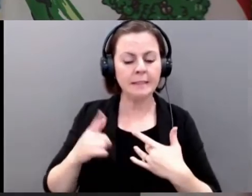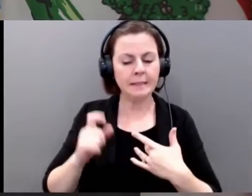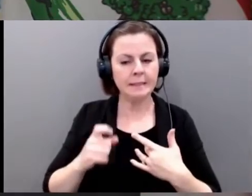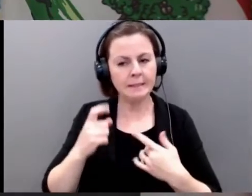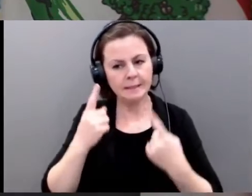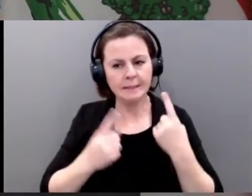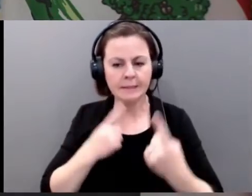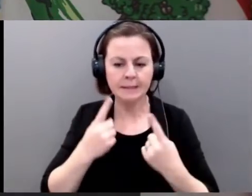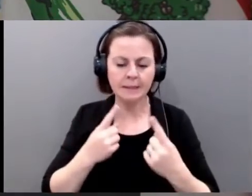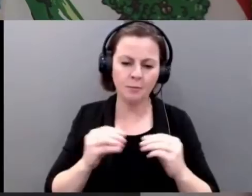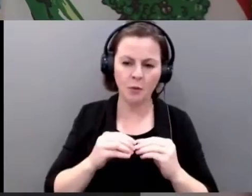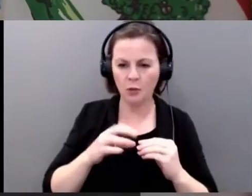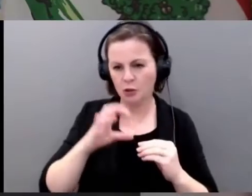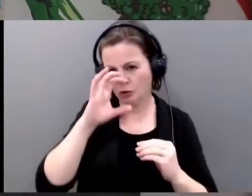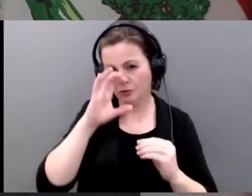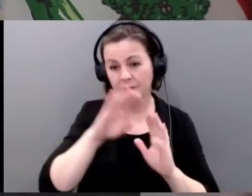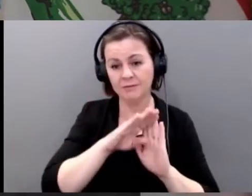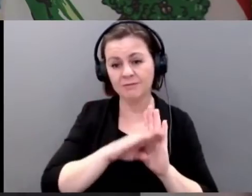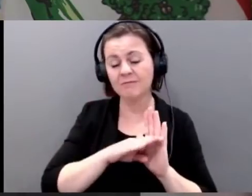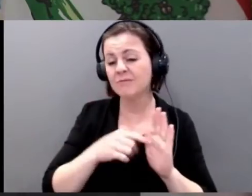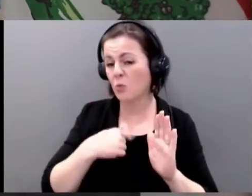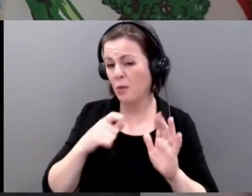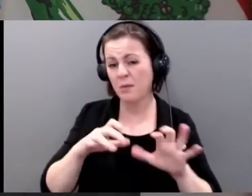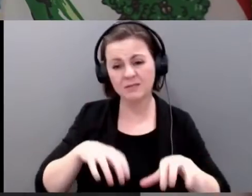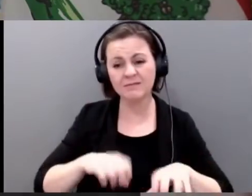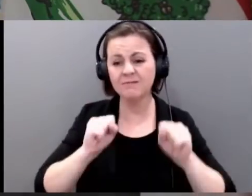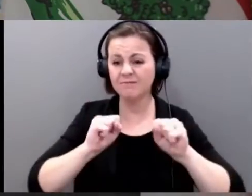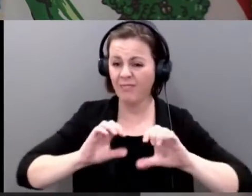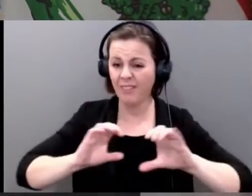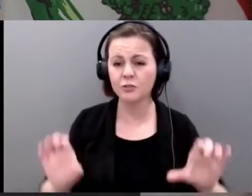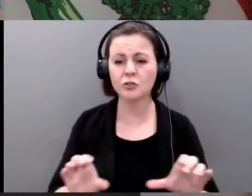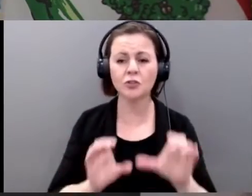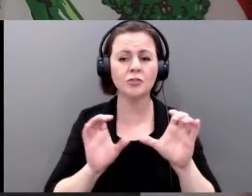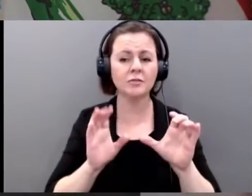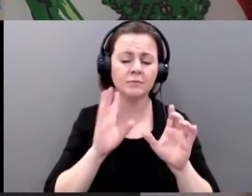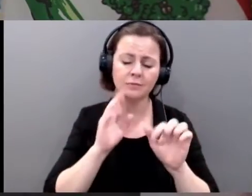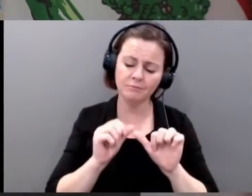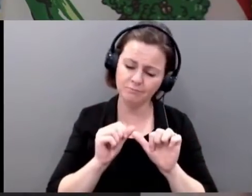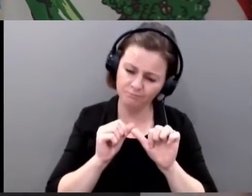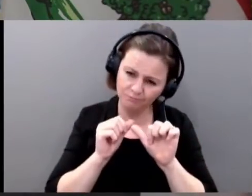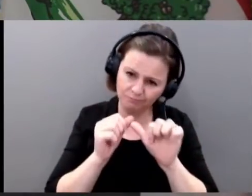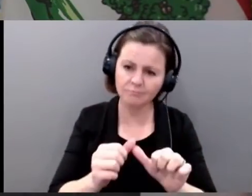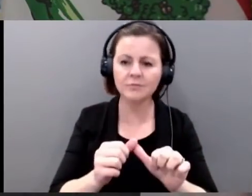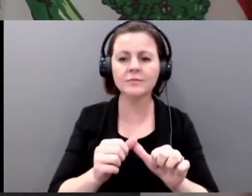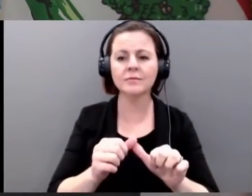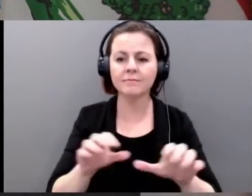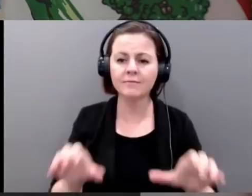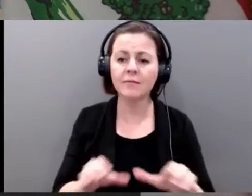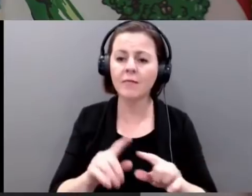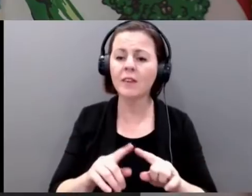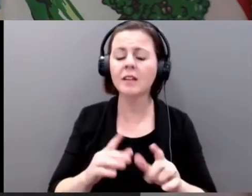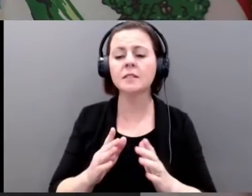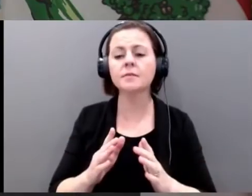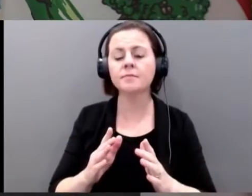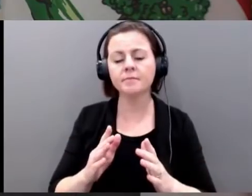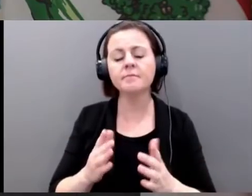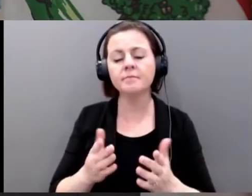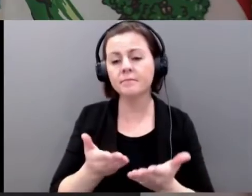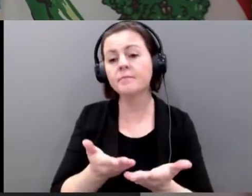measures, then we act, and we will continue to act, and we continue to ask Islanders